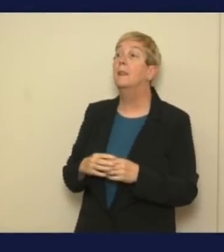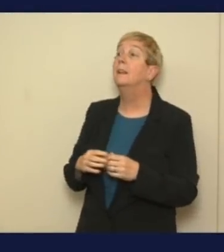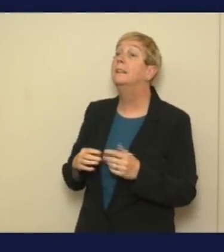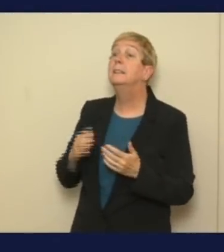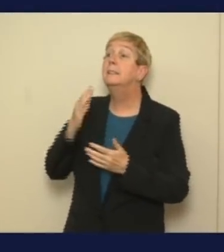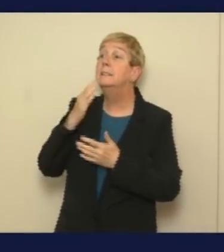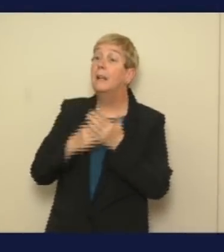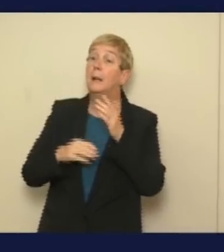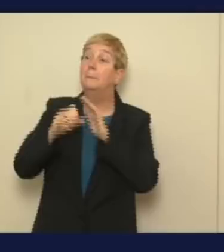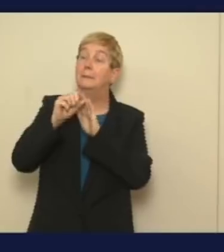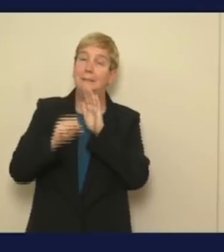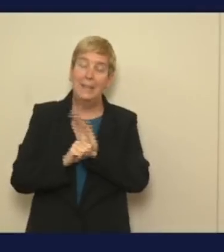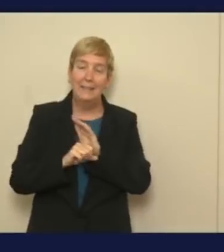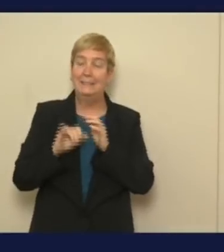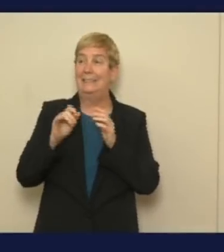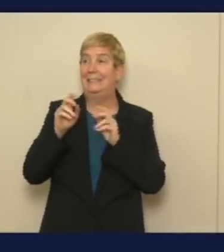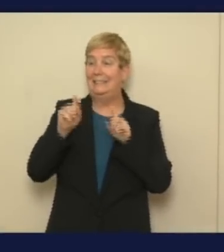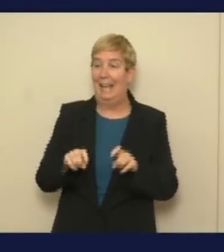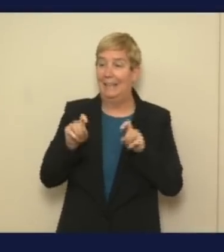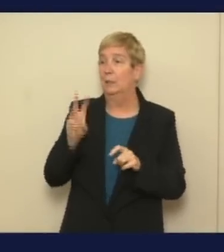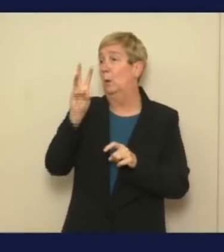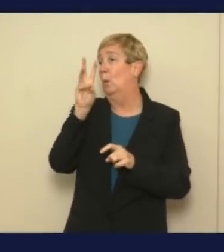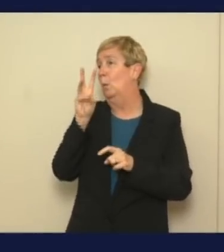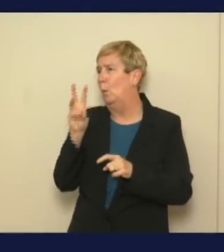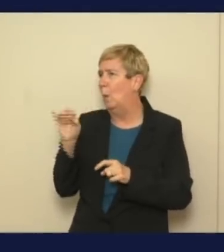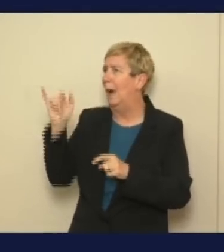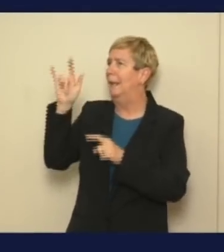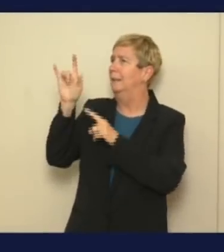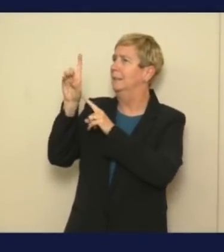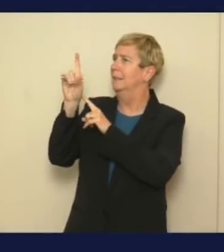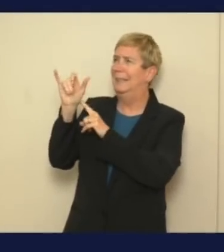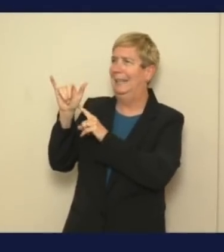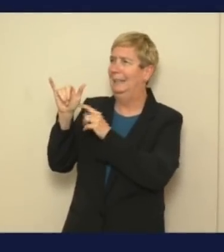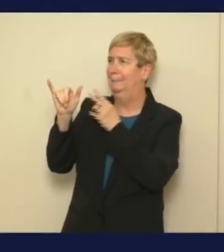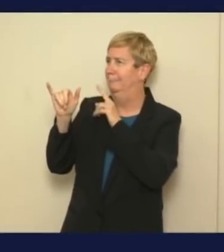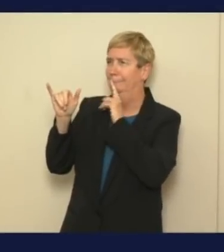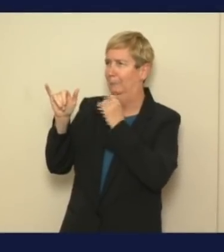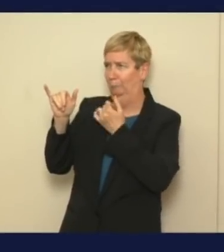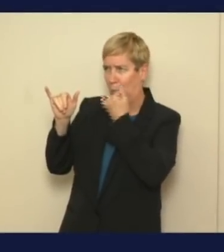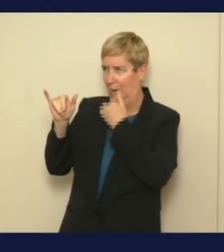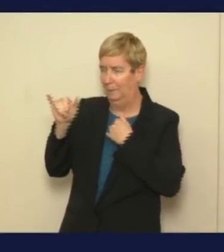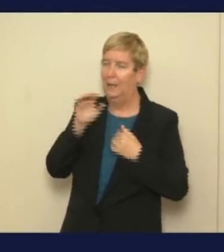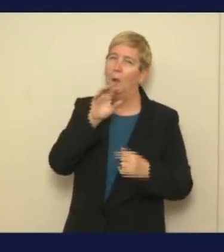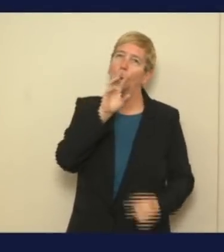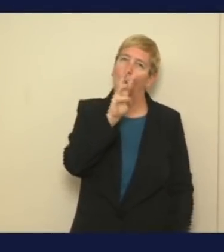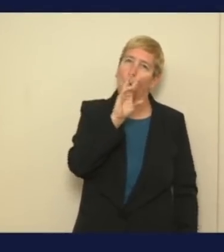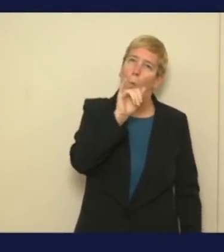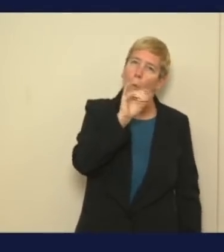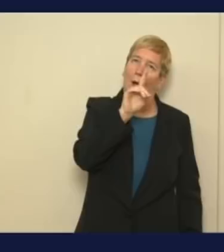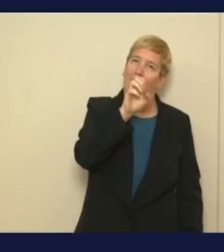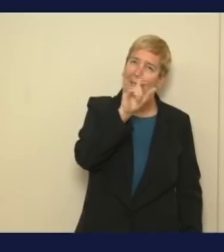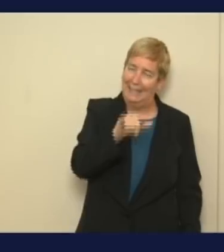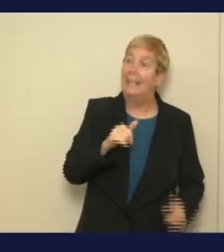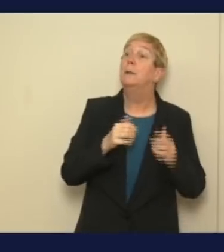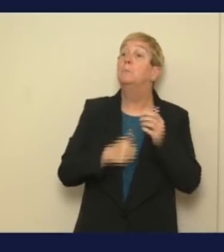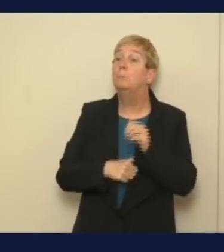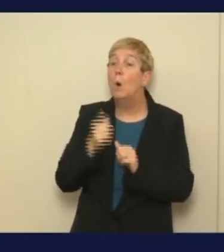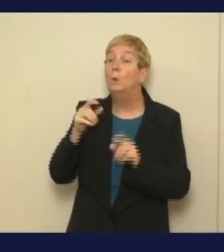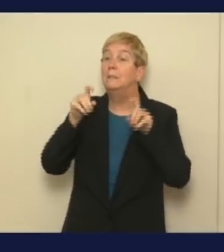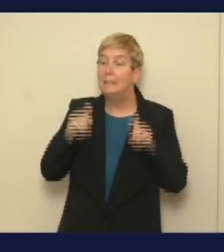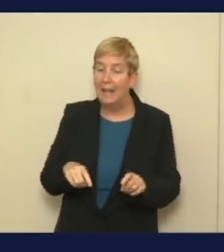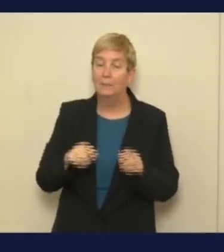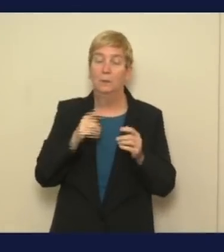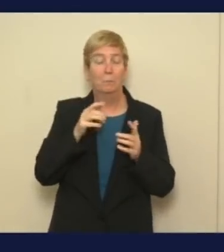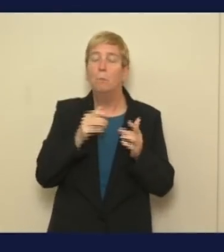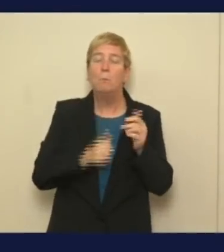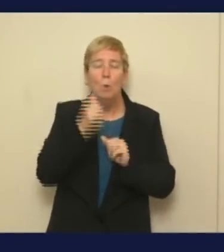wildly, we're doing that, and widely, both, and isolating positive cases are going to